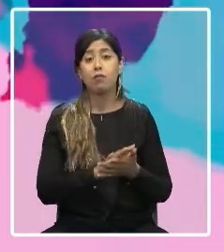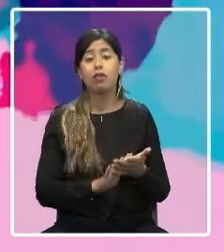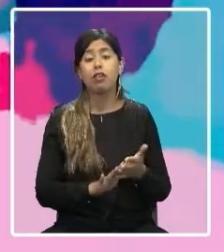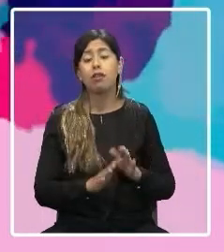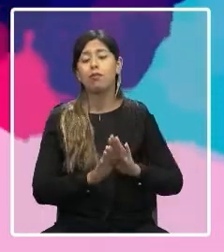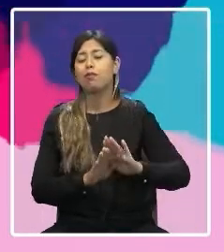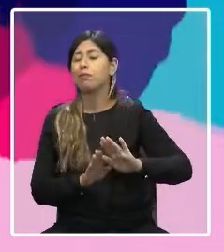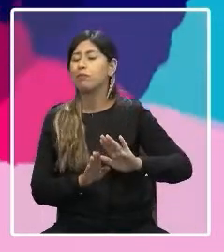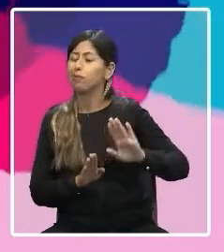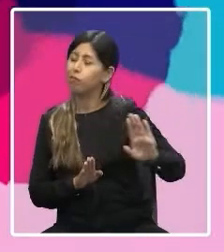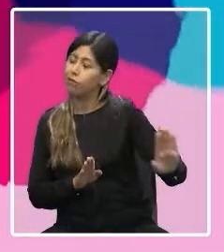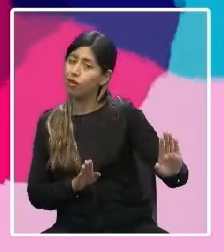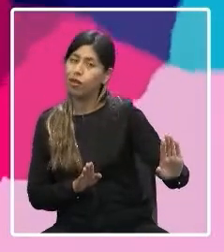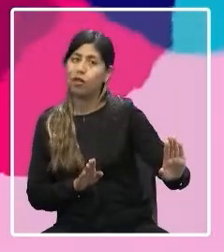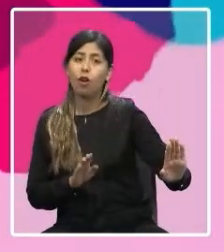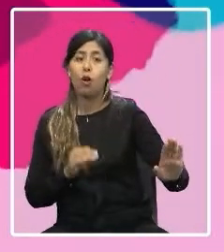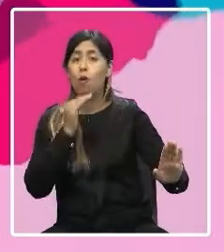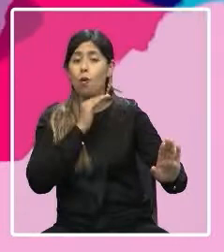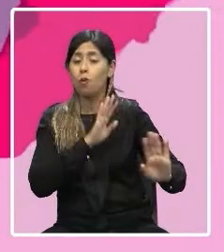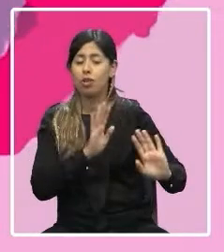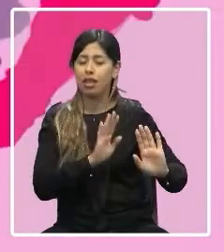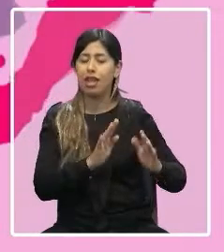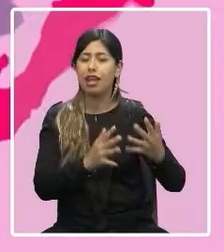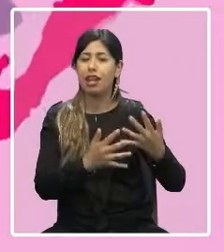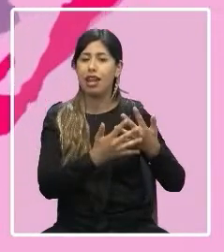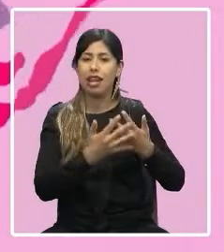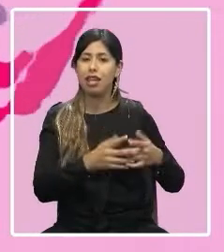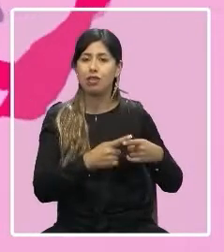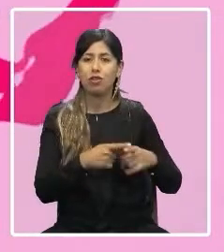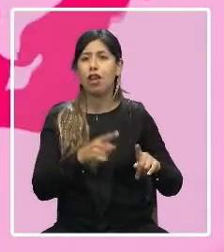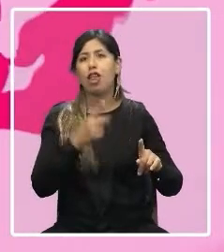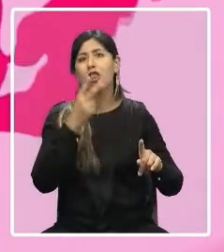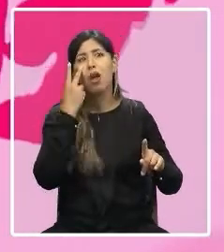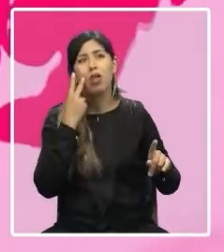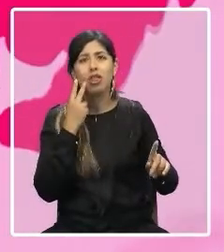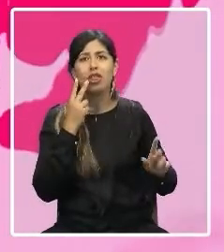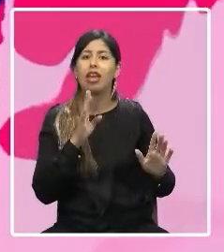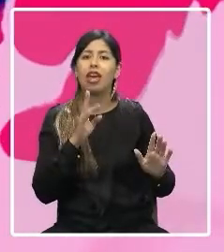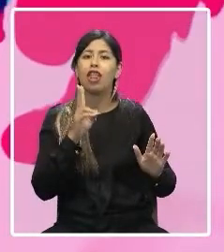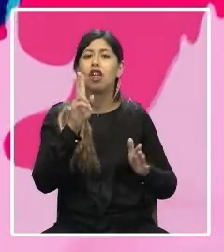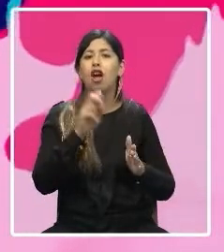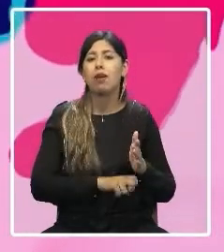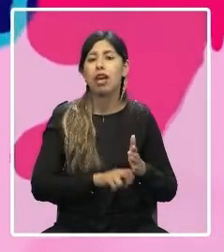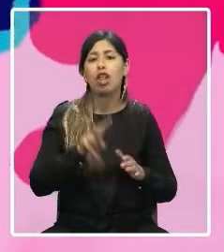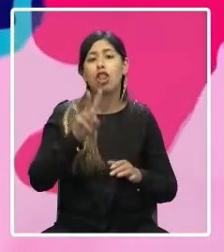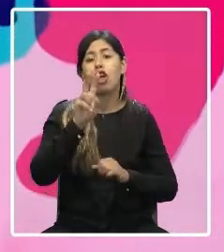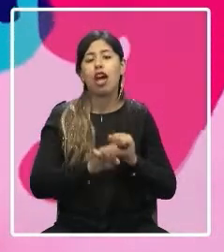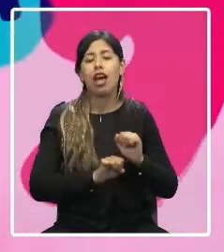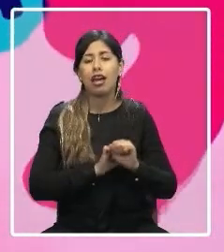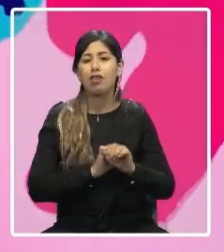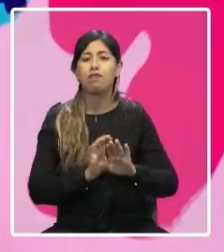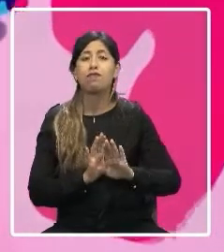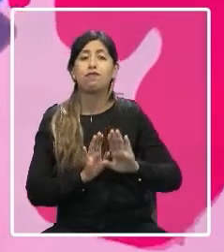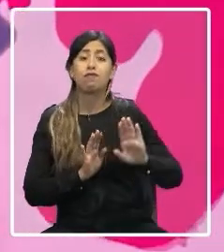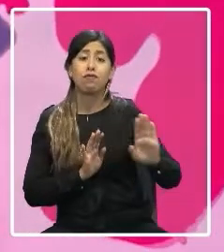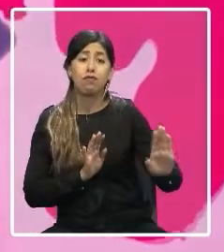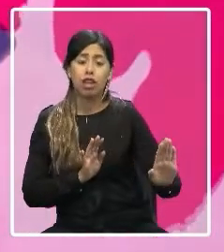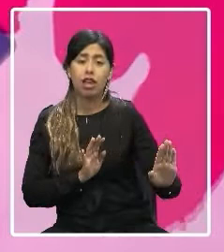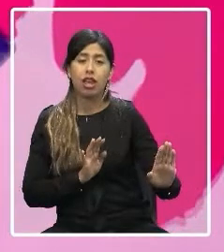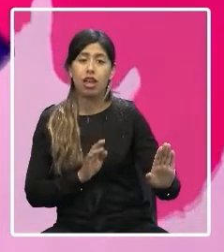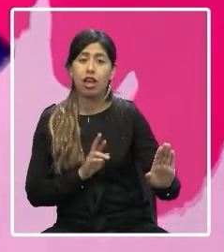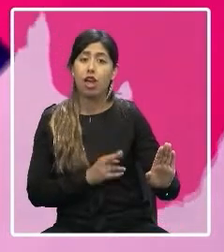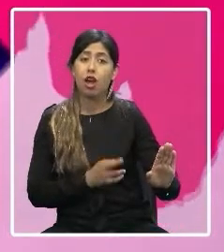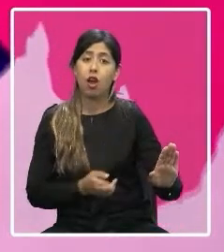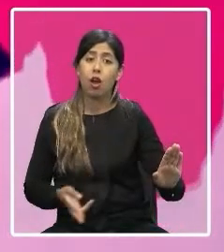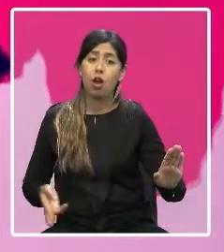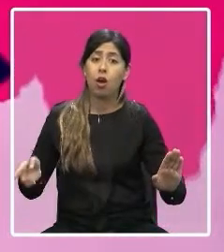days, 2 weeks, 2 months, or even 2 years, is that when they start going and engaging in social media use again, they go straight back into